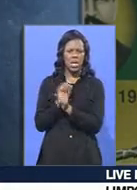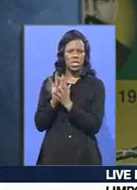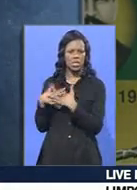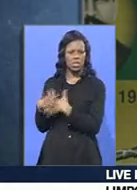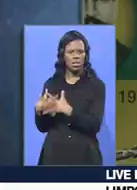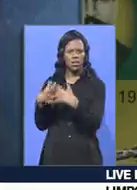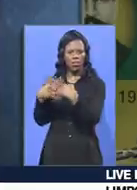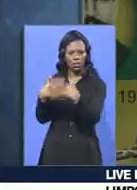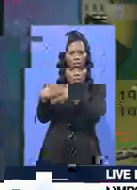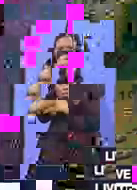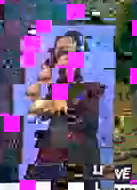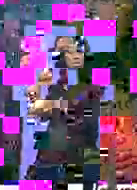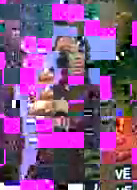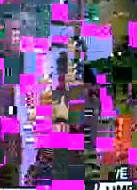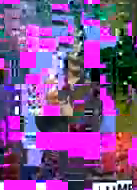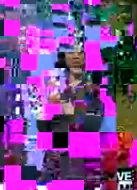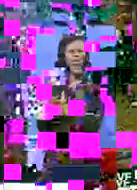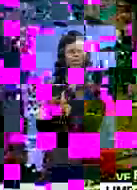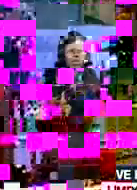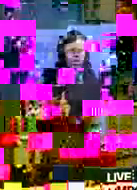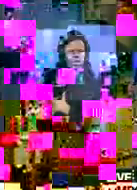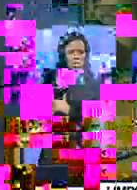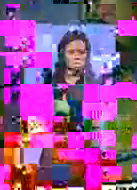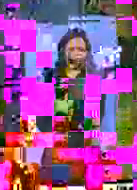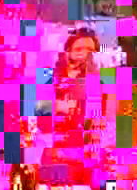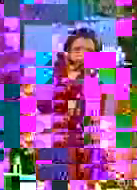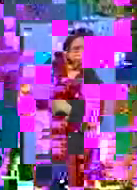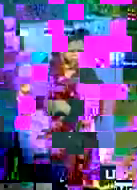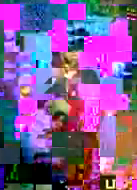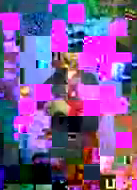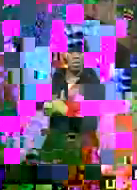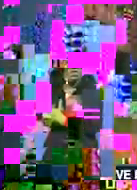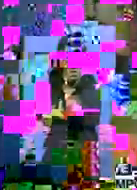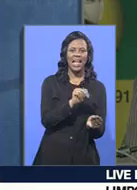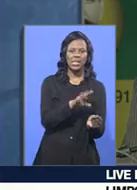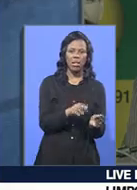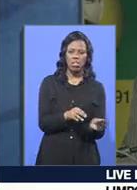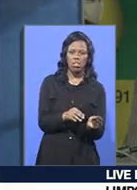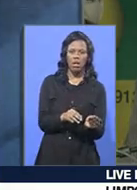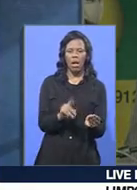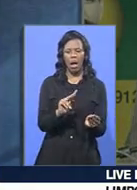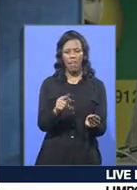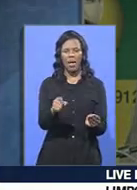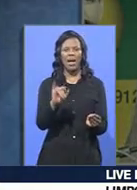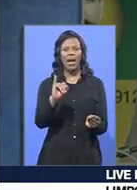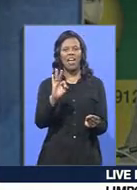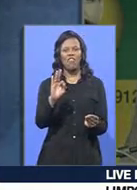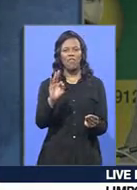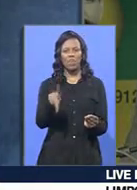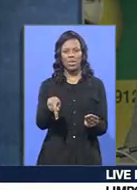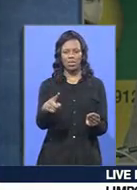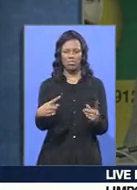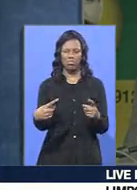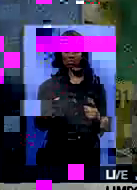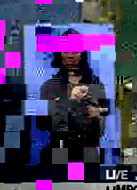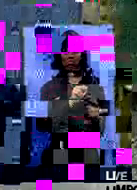institutions. They fomented violence amongst members of the ANC and Inkatha Freedom Party in